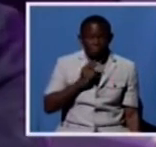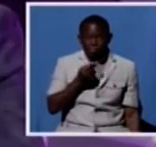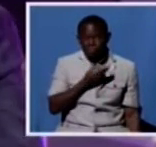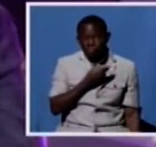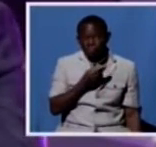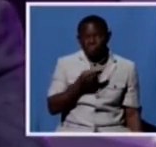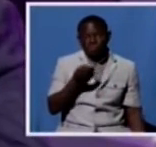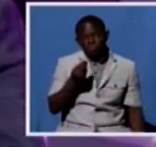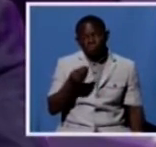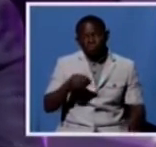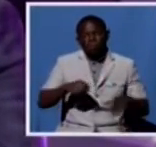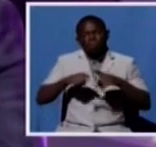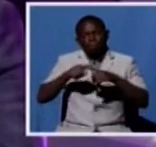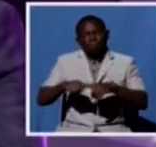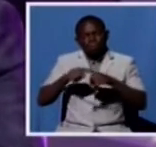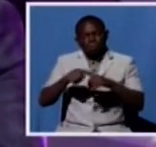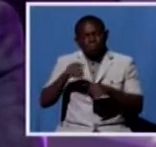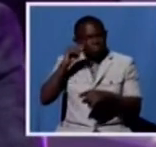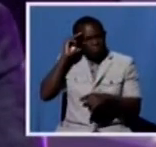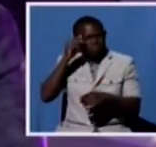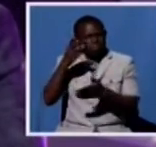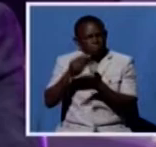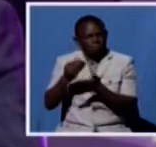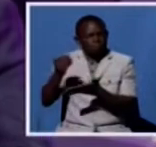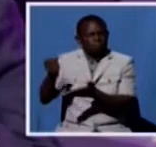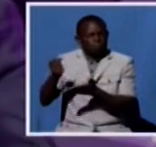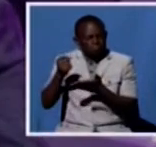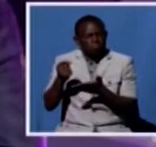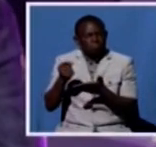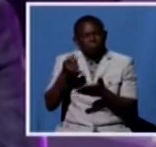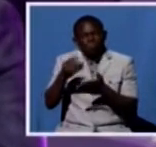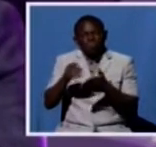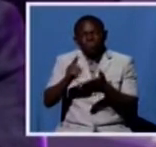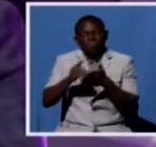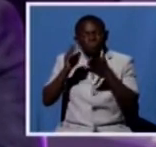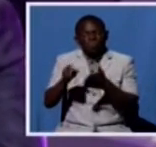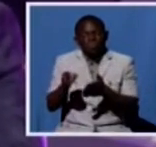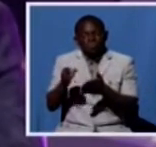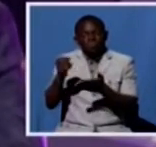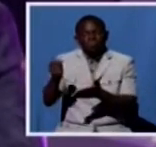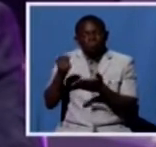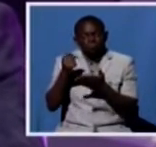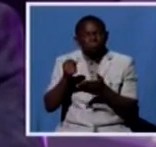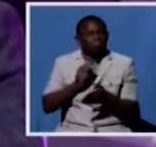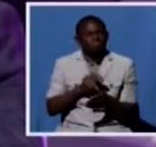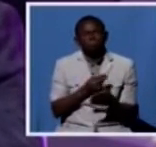from Ministry of Finance, the external funds, and then we manage it and we pay,